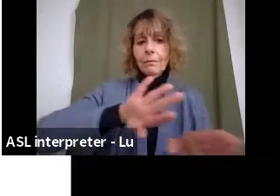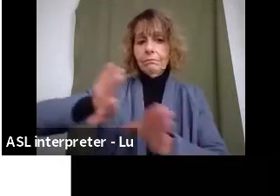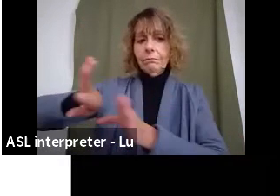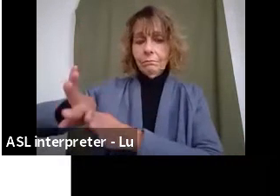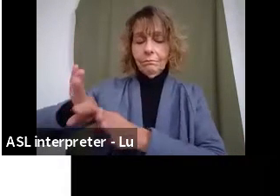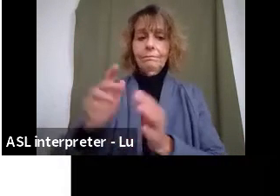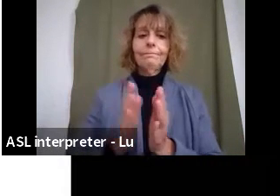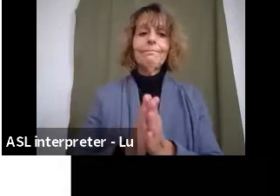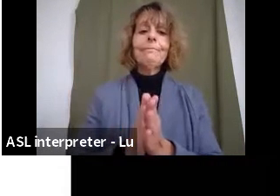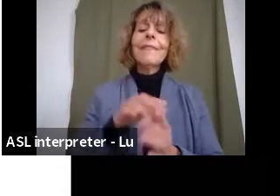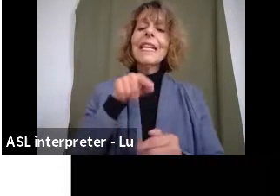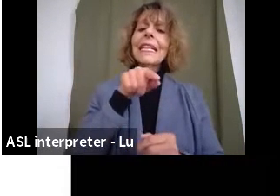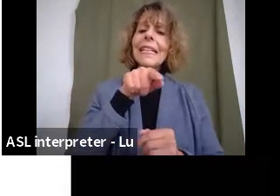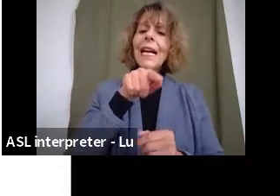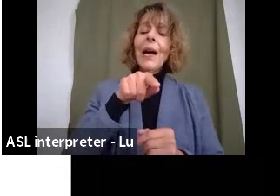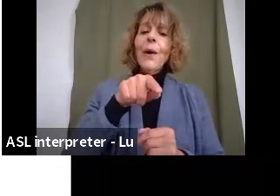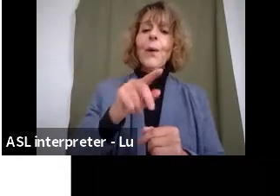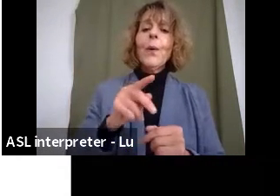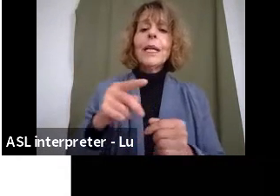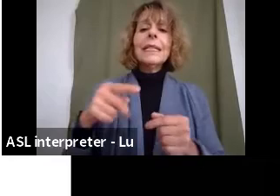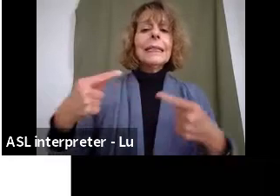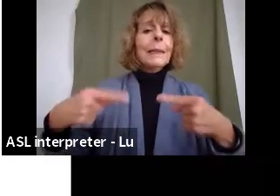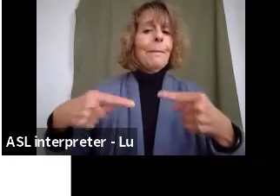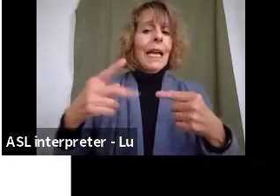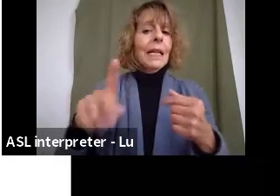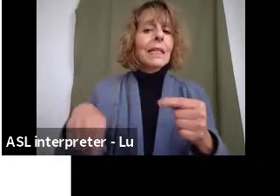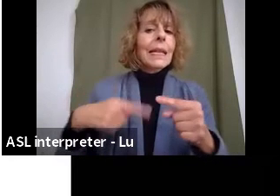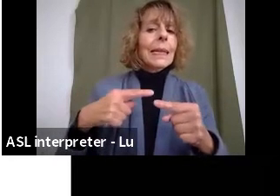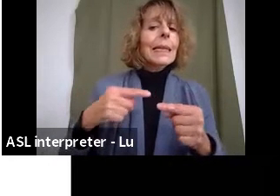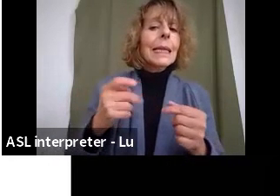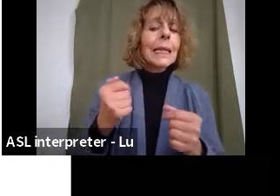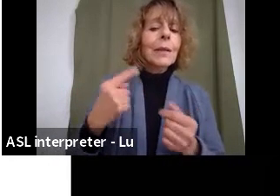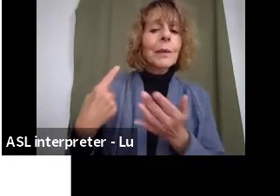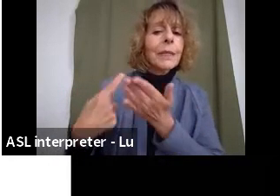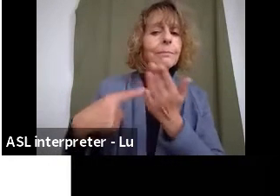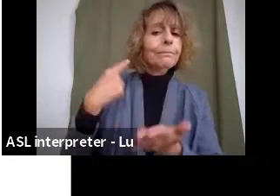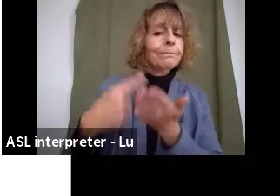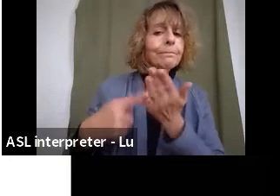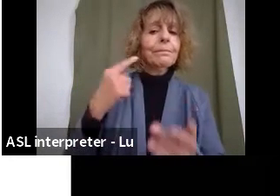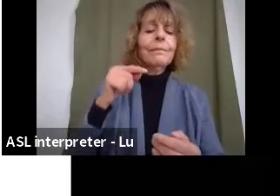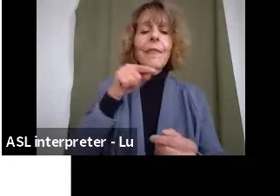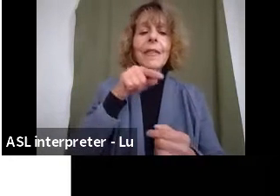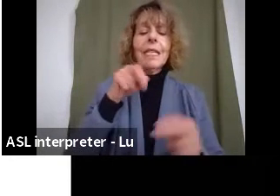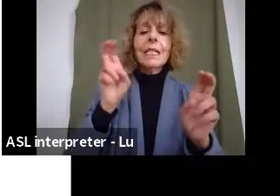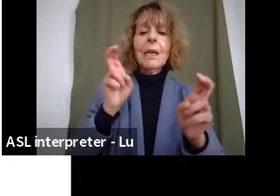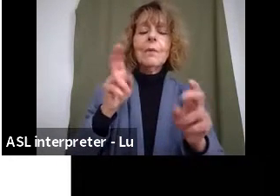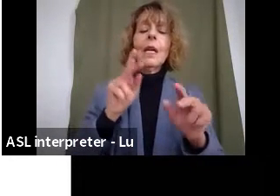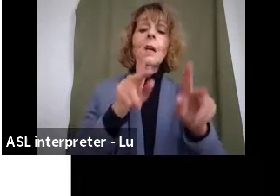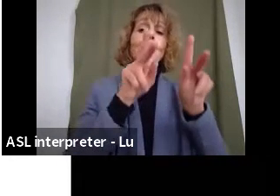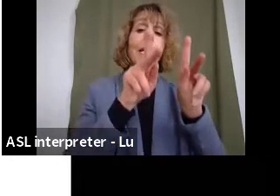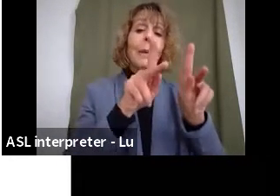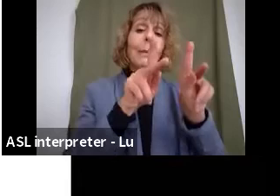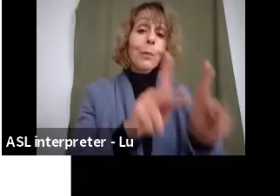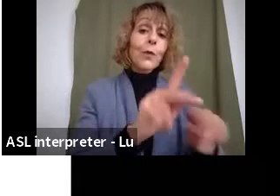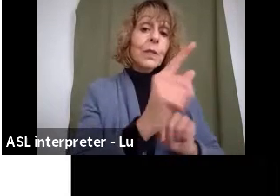person first language. For instance, person with a disability rather than disabled person, or person with diabetes rather than